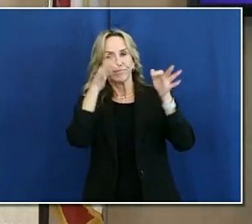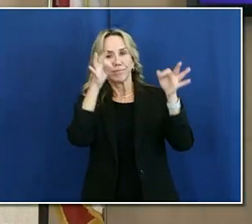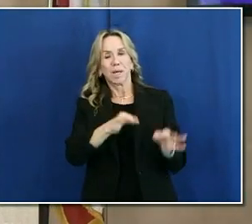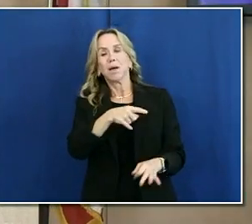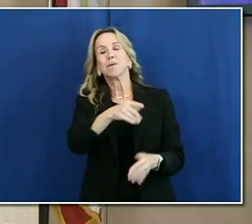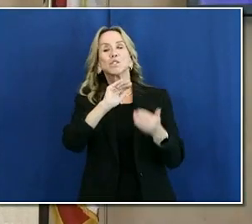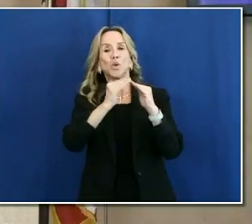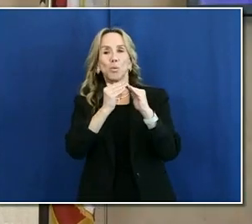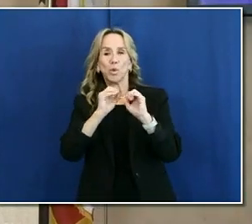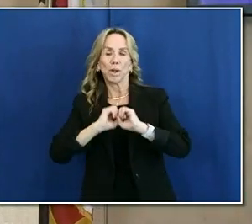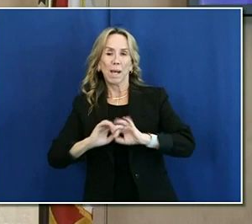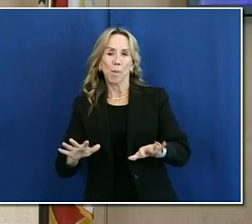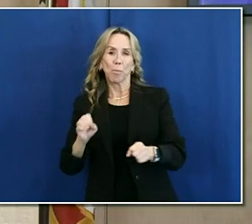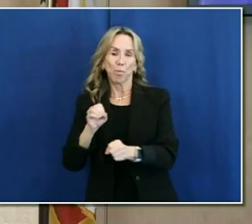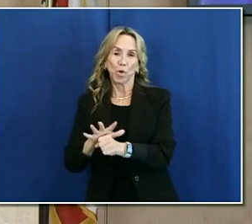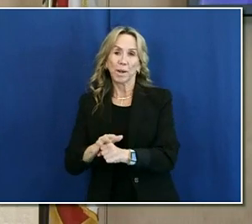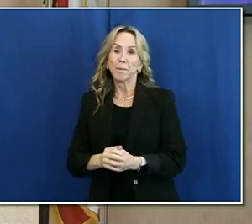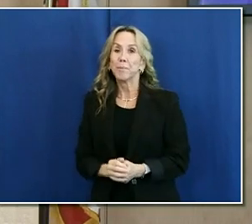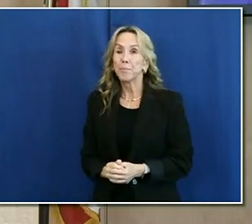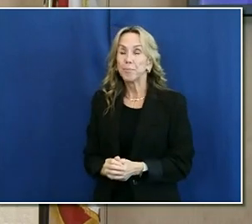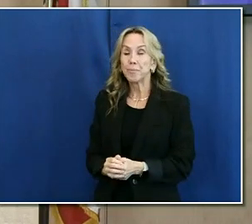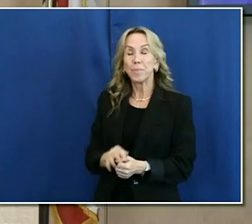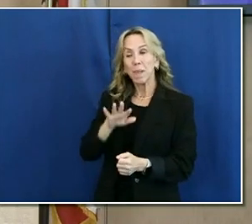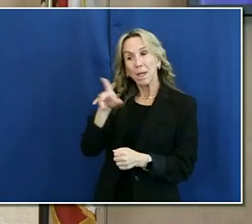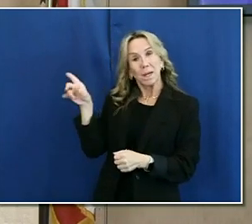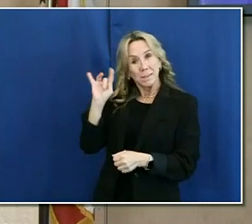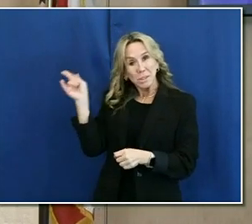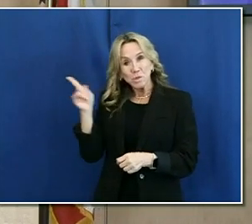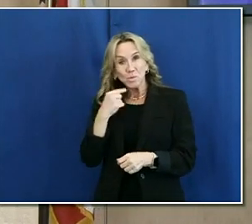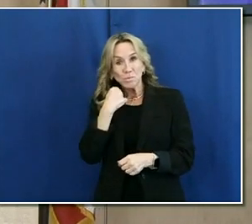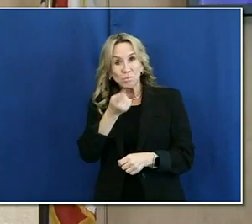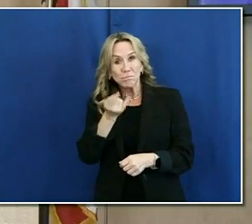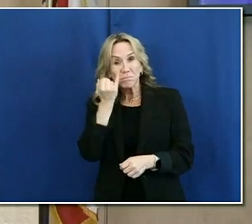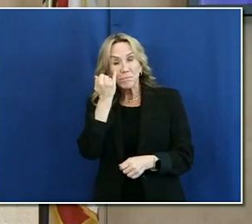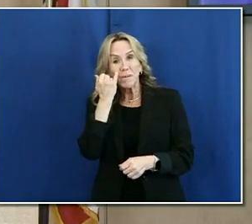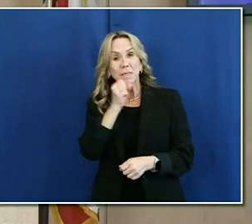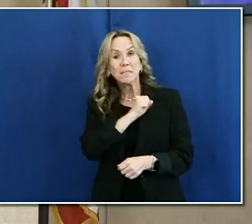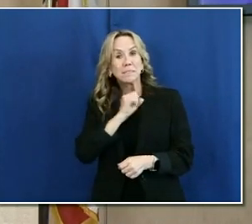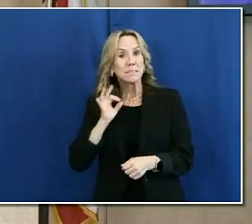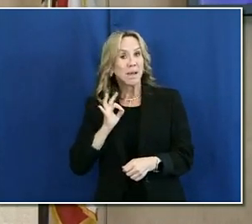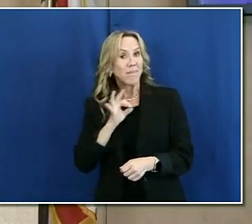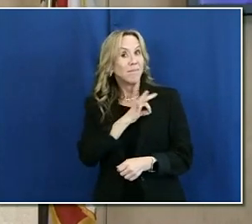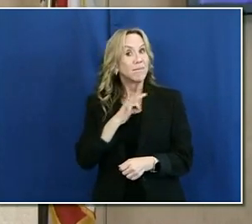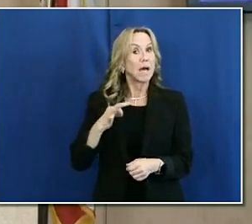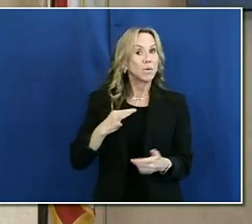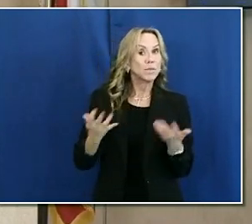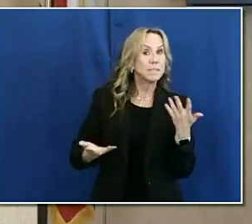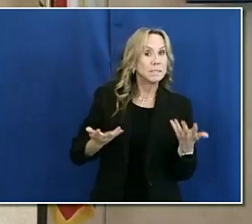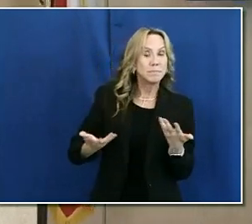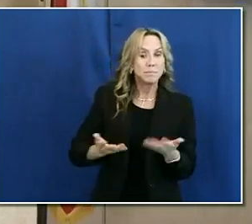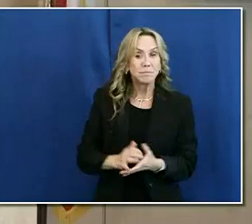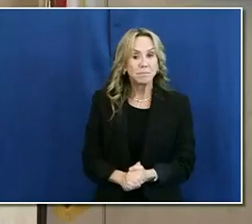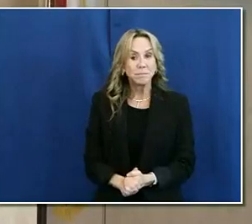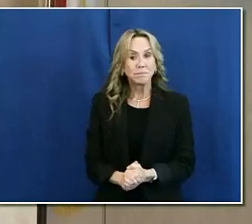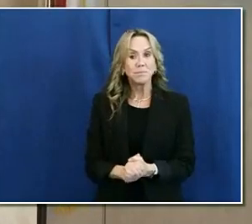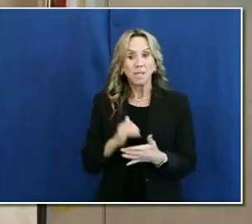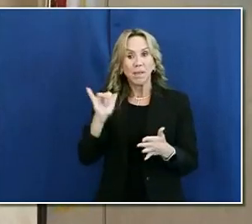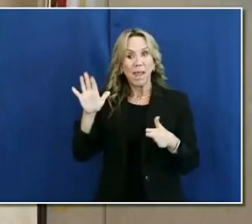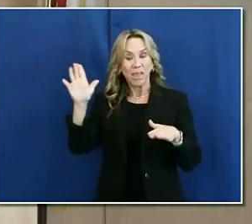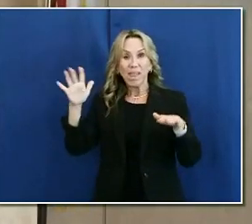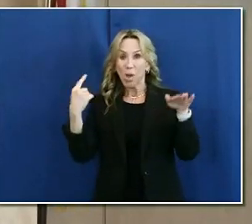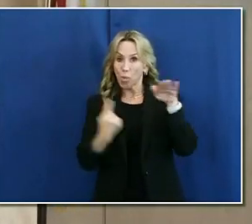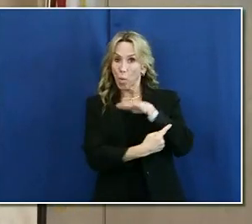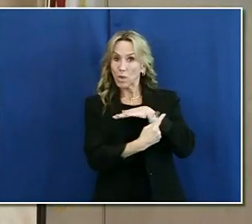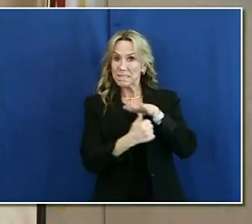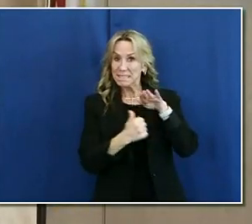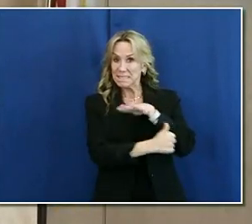Andrew, I'm sorry. Could you say if there are any staff or faculty who are quarantined? Yes, sorry,